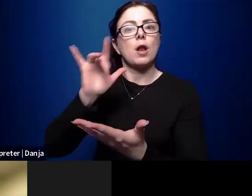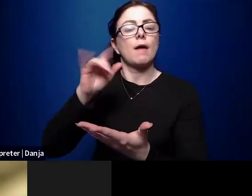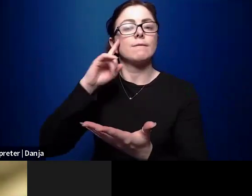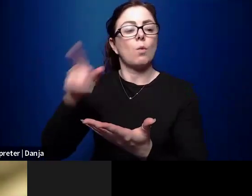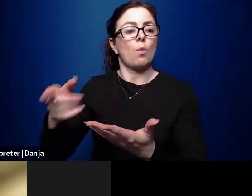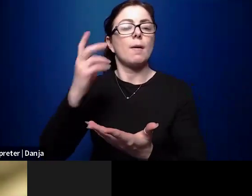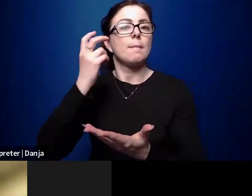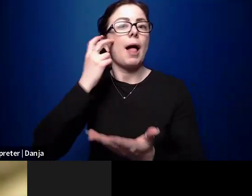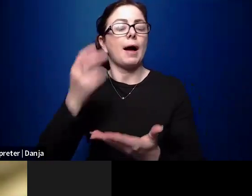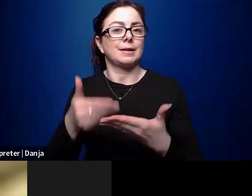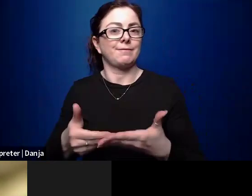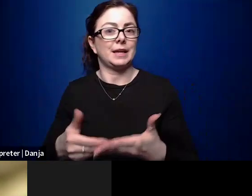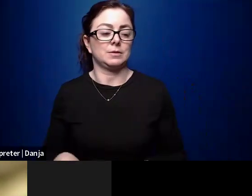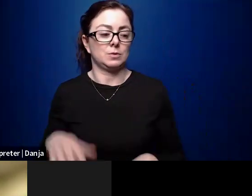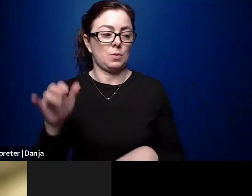on.